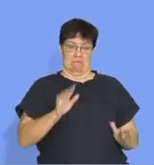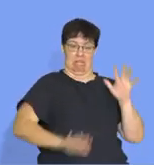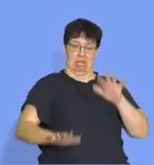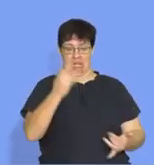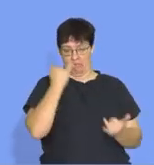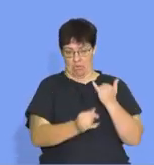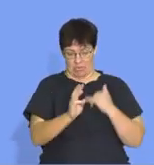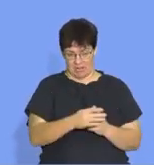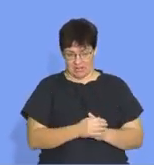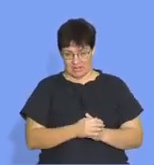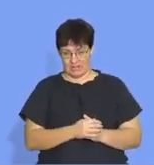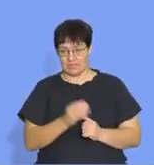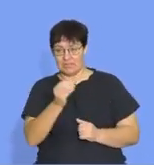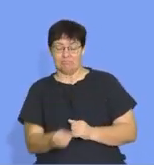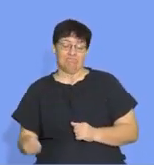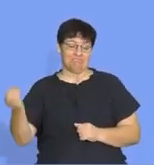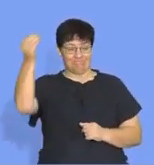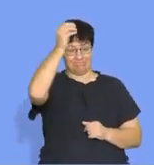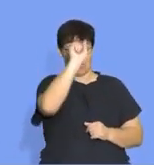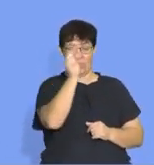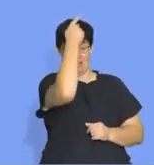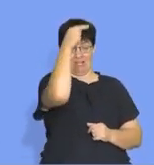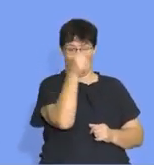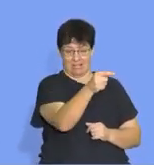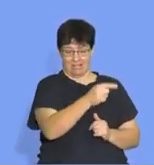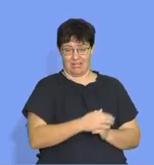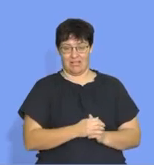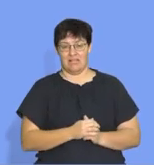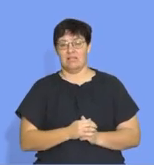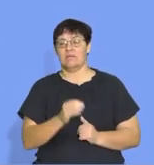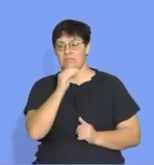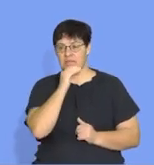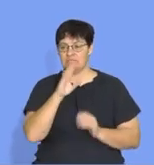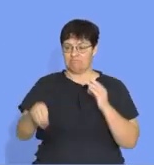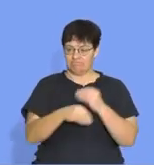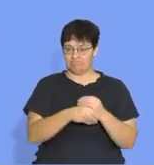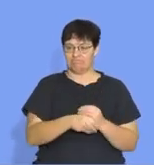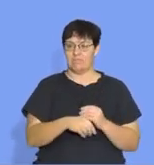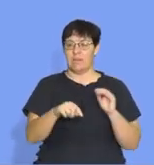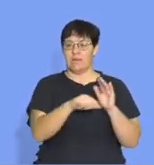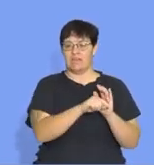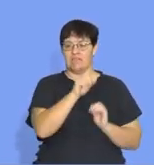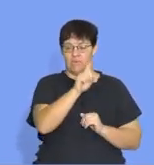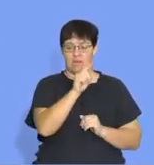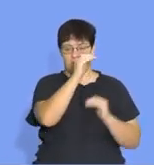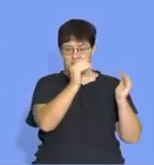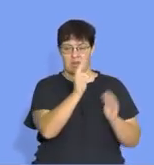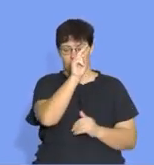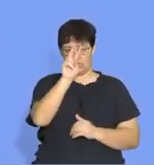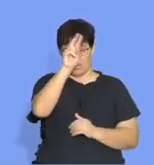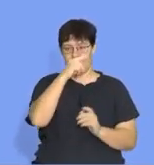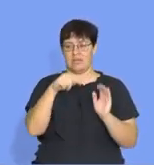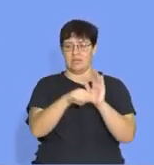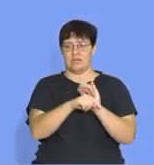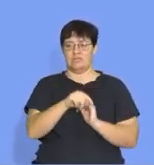I substitute my minus 1 there, it will be negative 1 squared minus 2 into